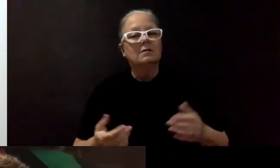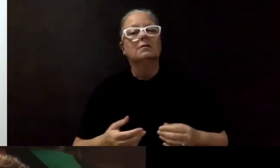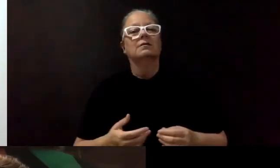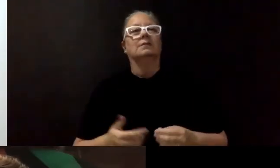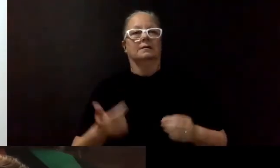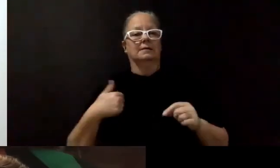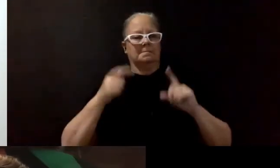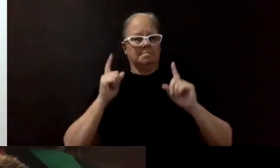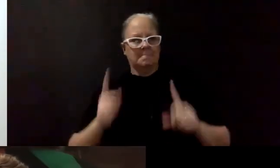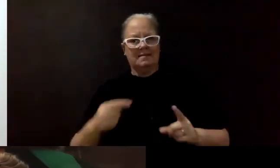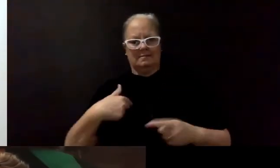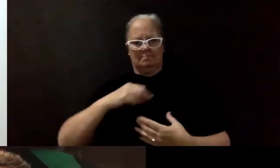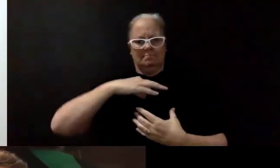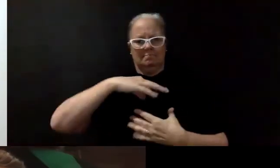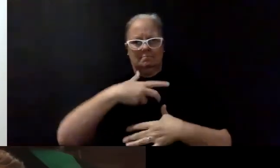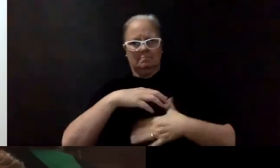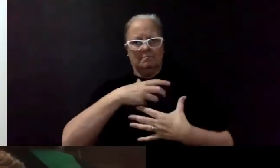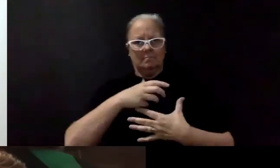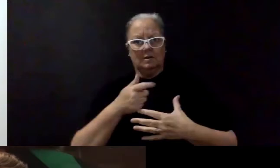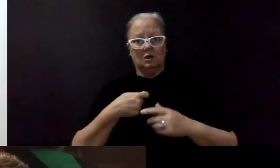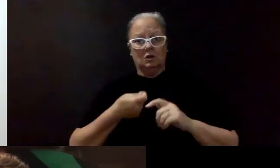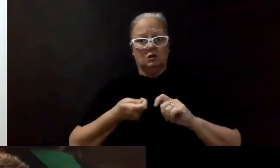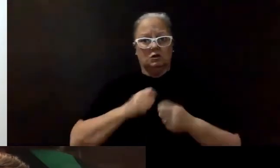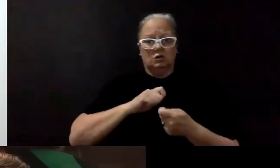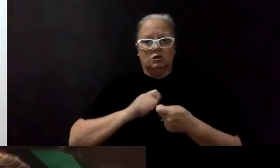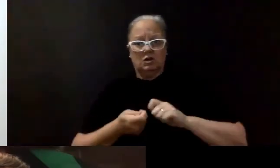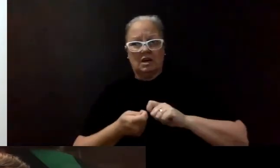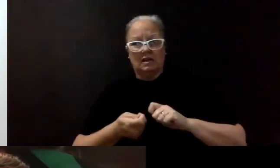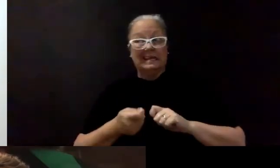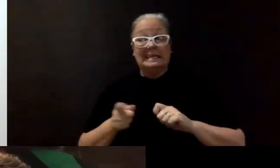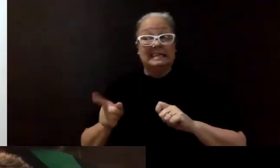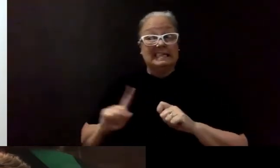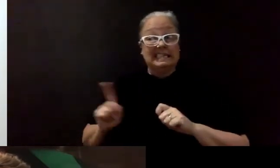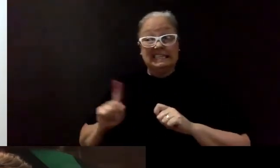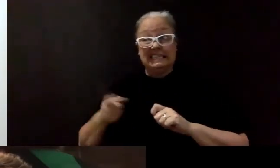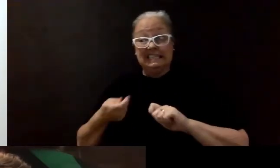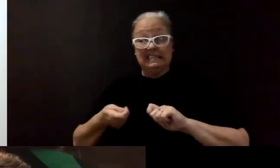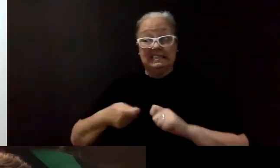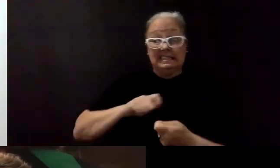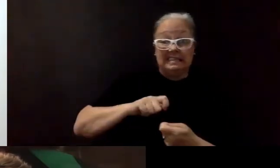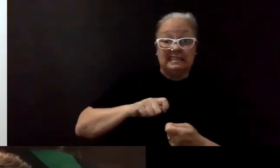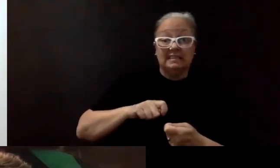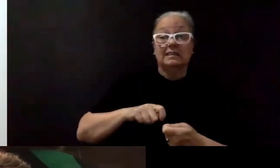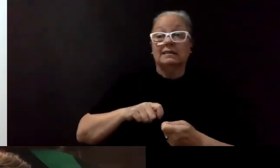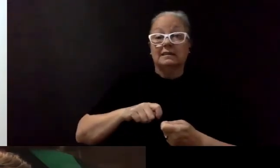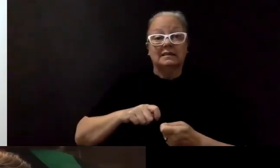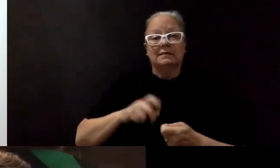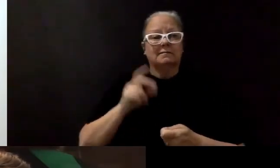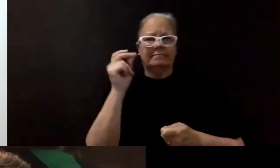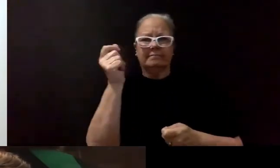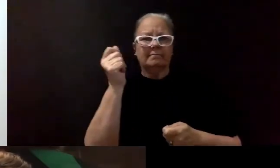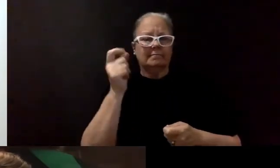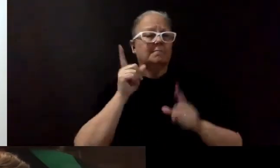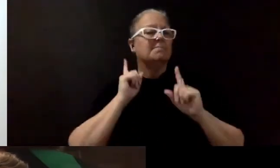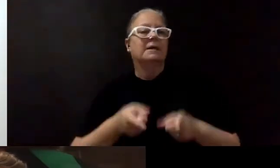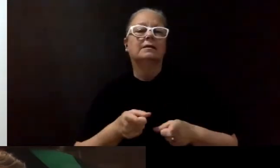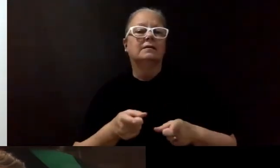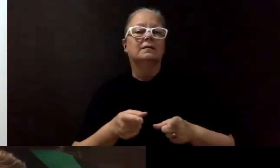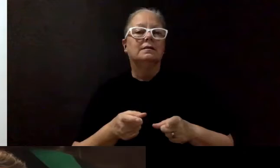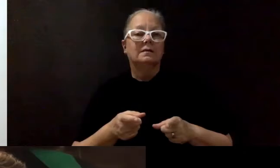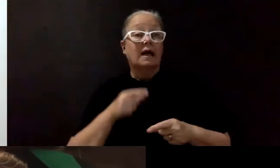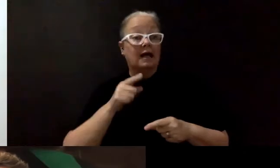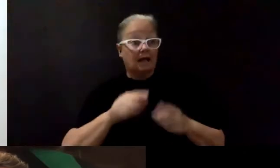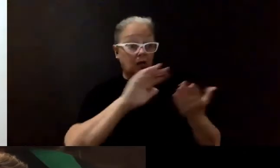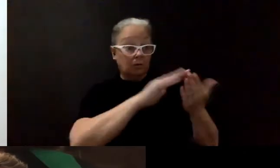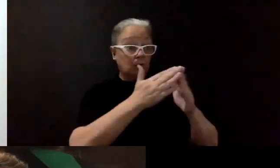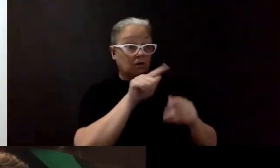responsive is so important. Being agile and responding to changes within the community. It's so